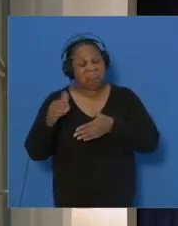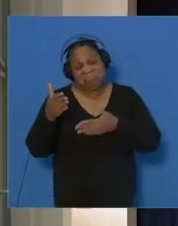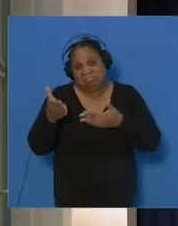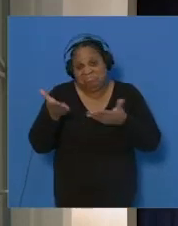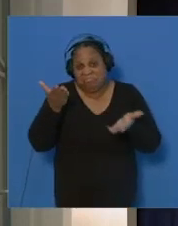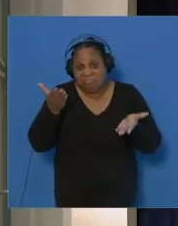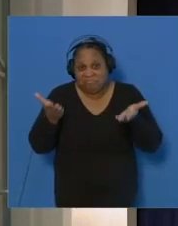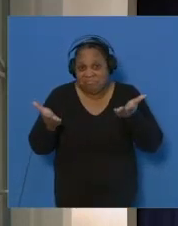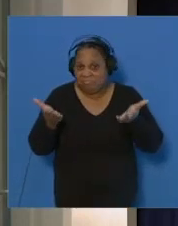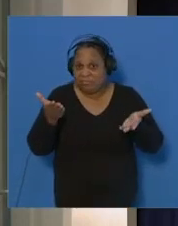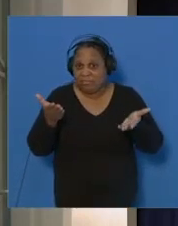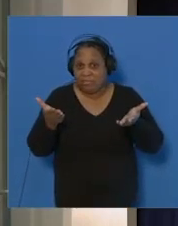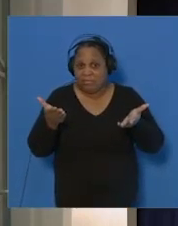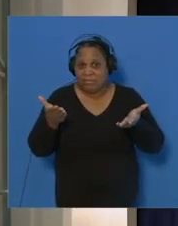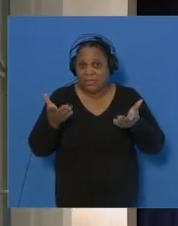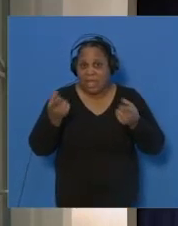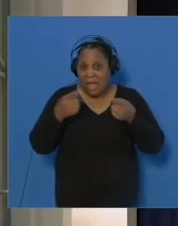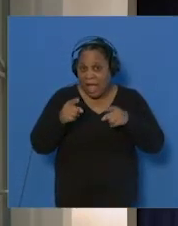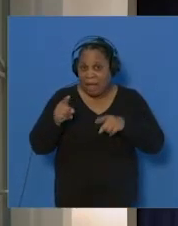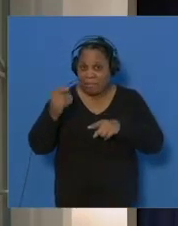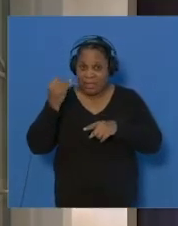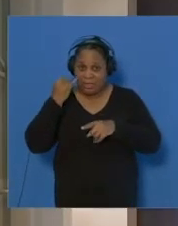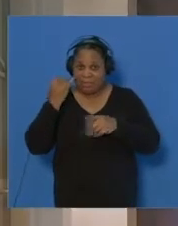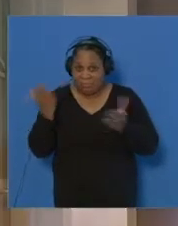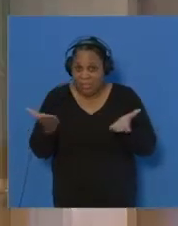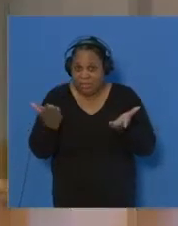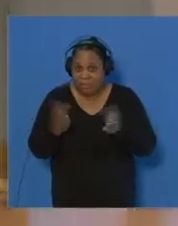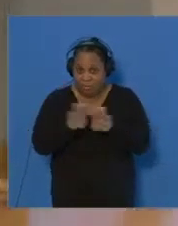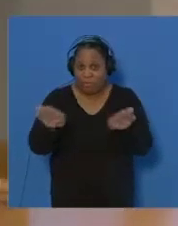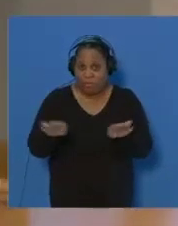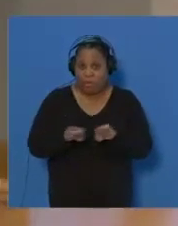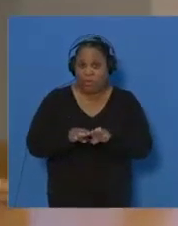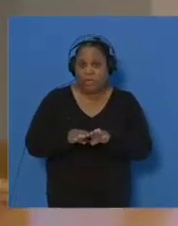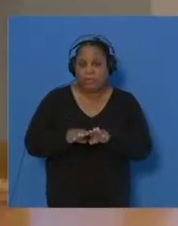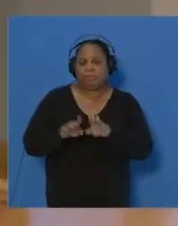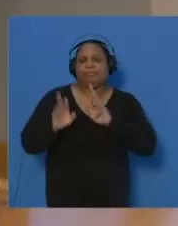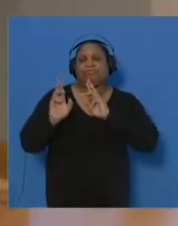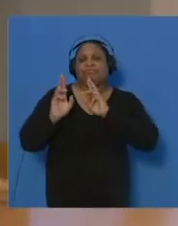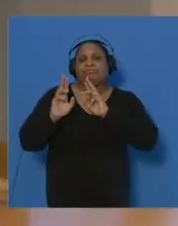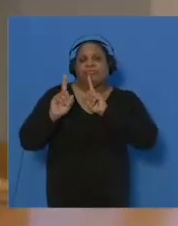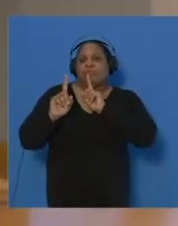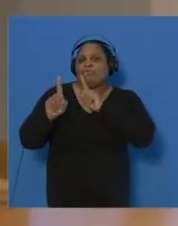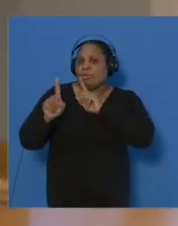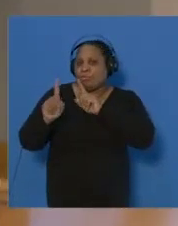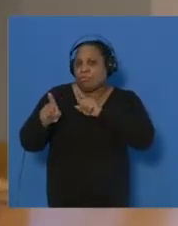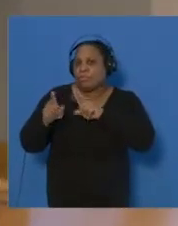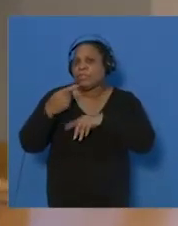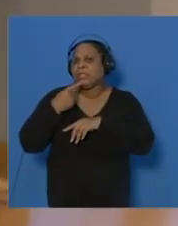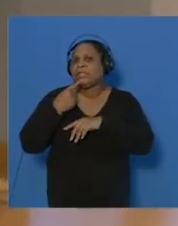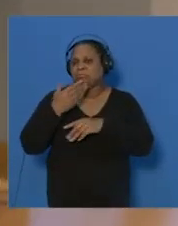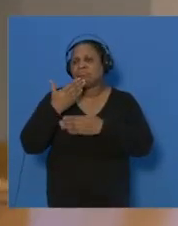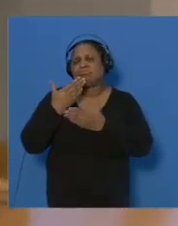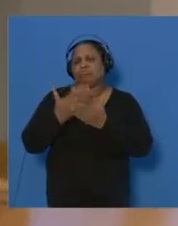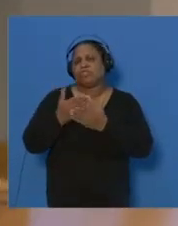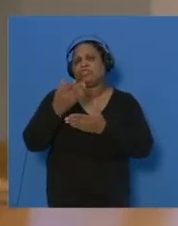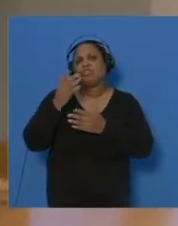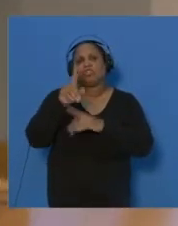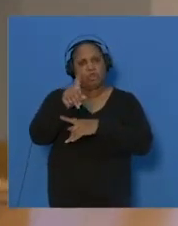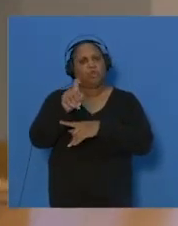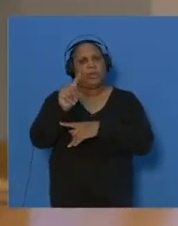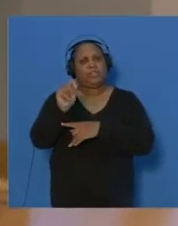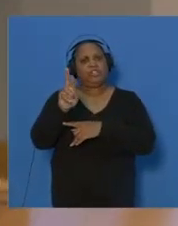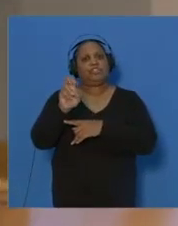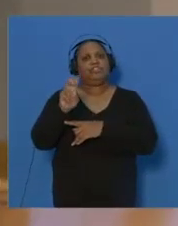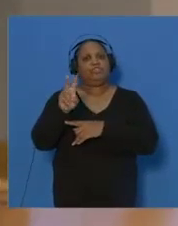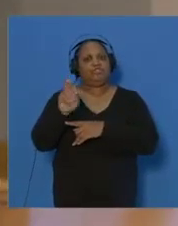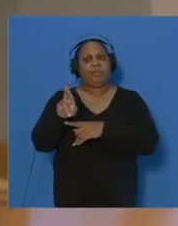chance, this occurring here in Bermuda? Well, I think that's a very good question, Trevor, and I'm sure everybody that's been watching that,